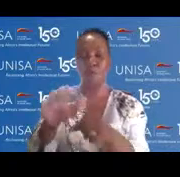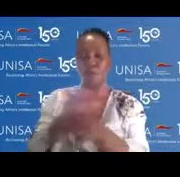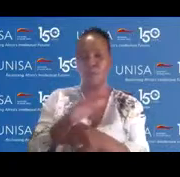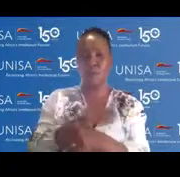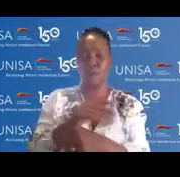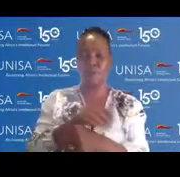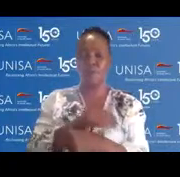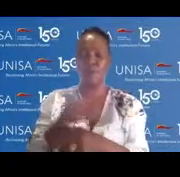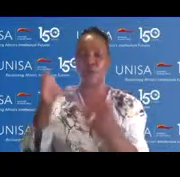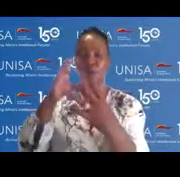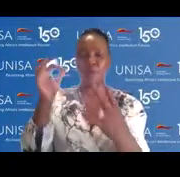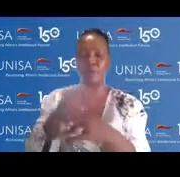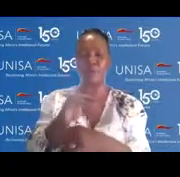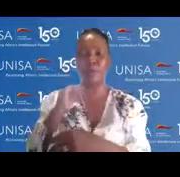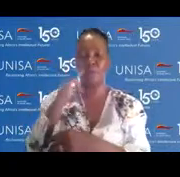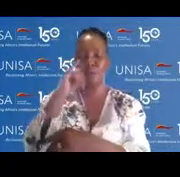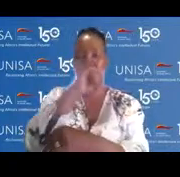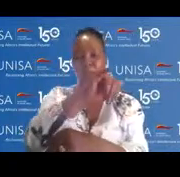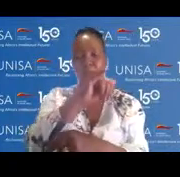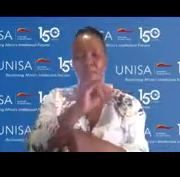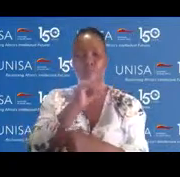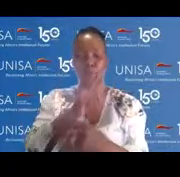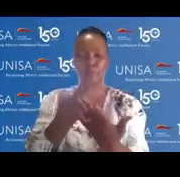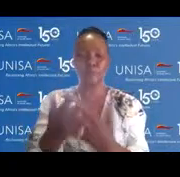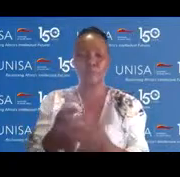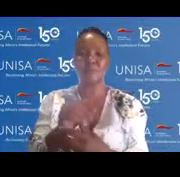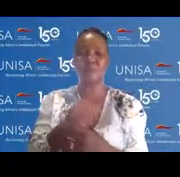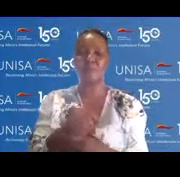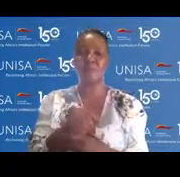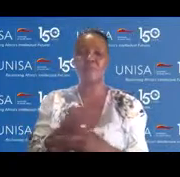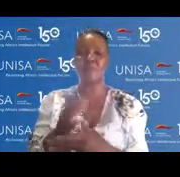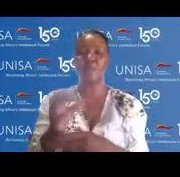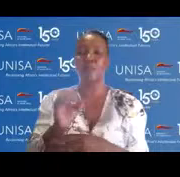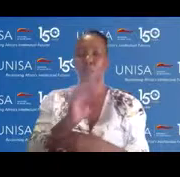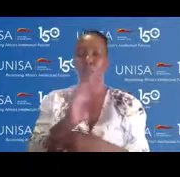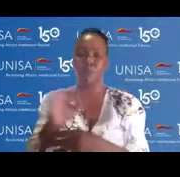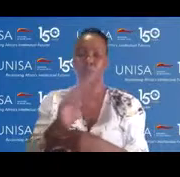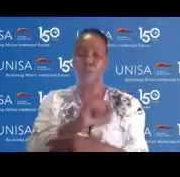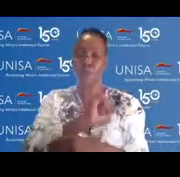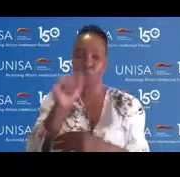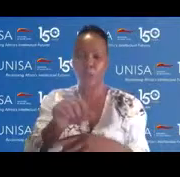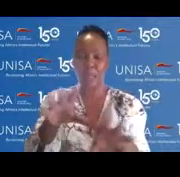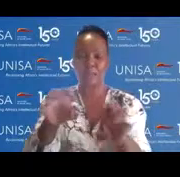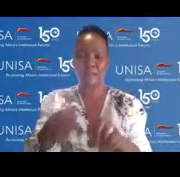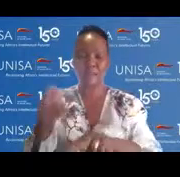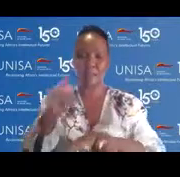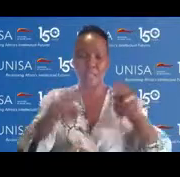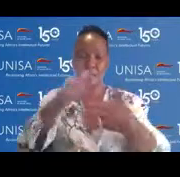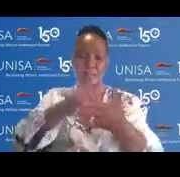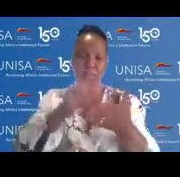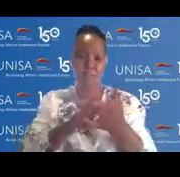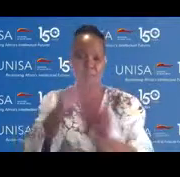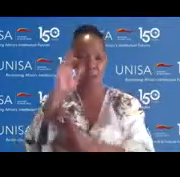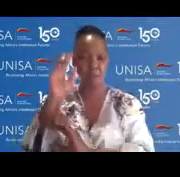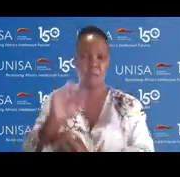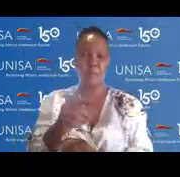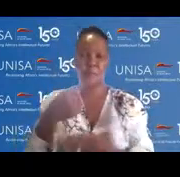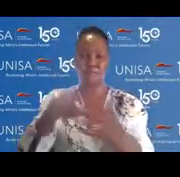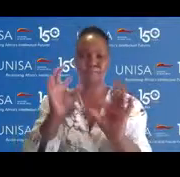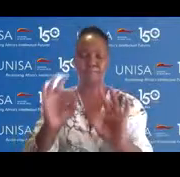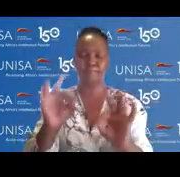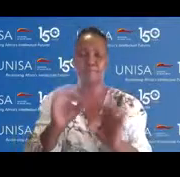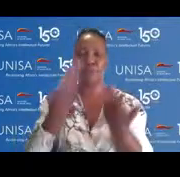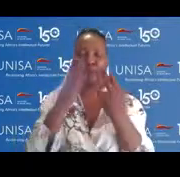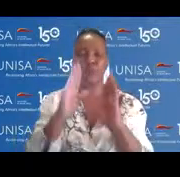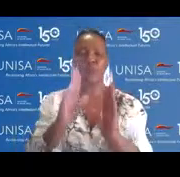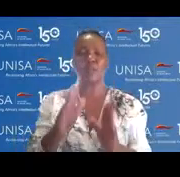Okay, so it then basically switches off. So for your exam, for the invigilating app, if I remember correctly, Richard, students can use the flight mode